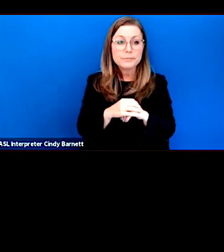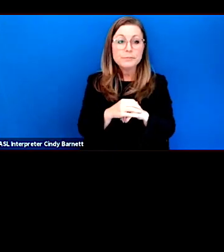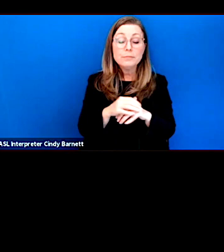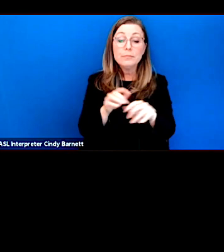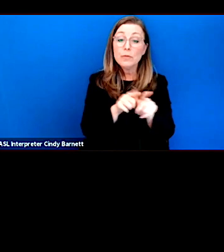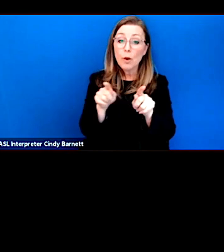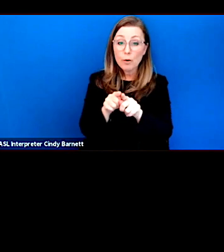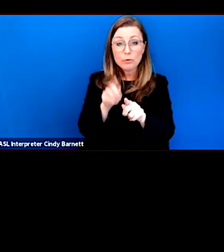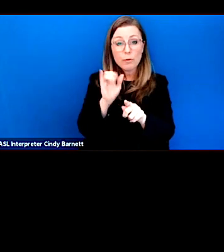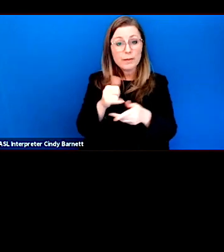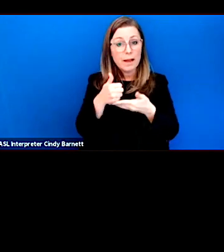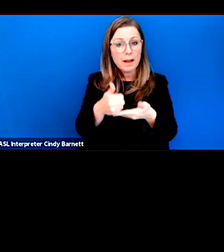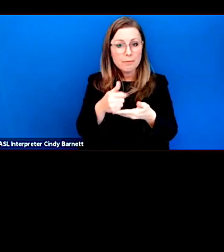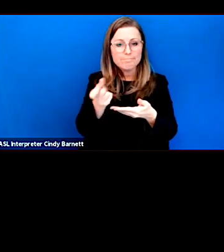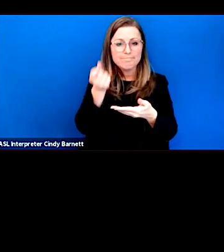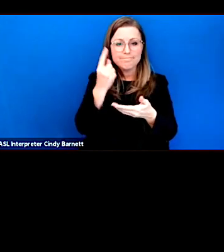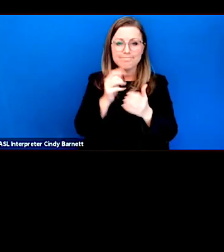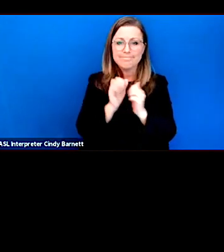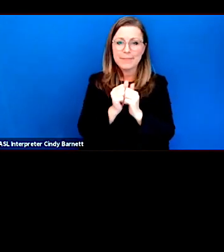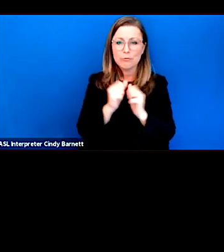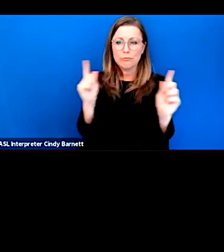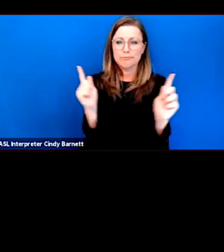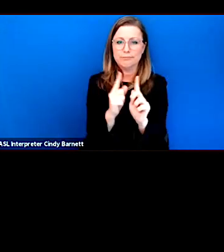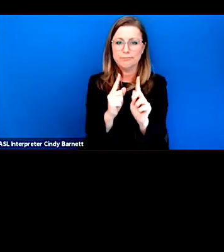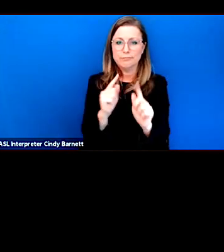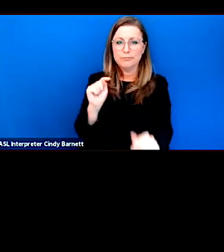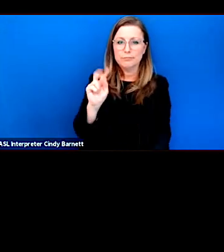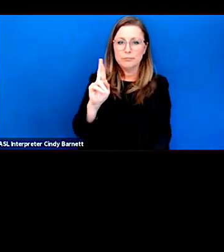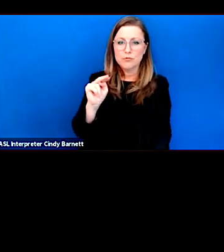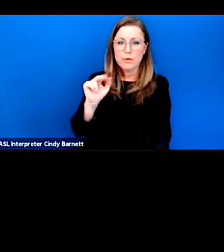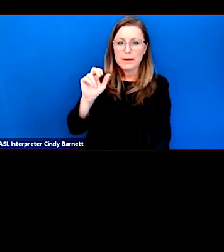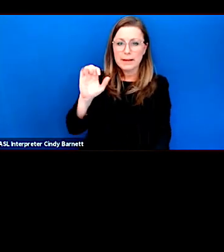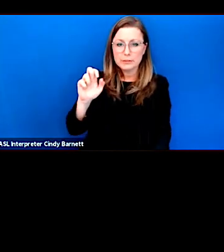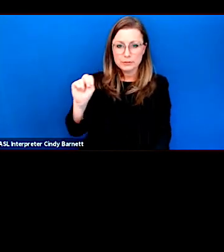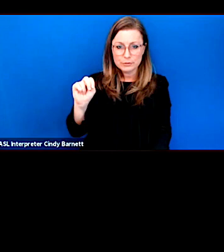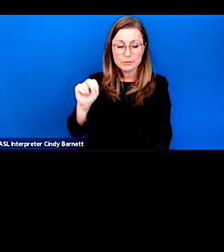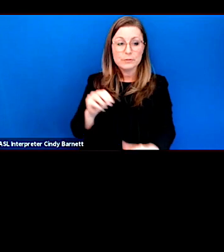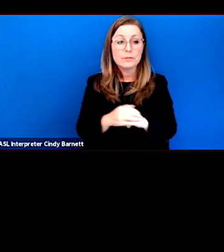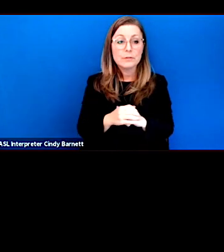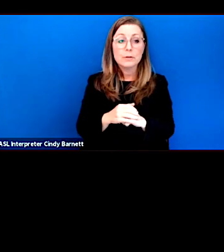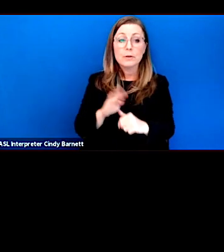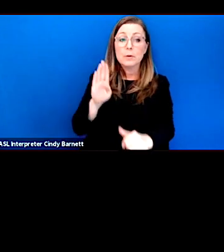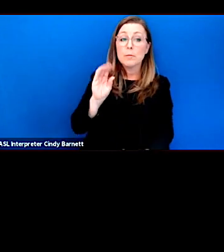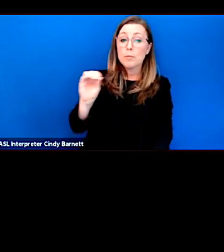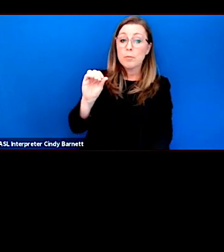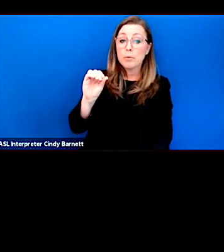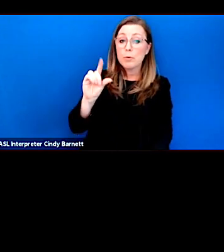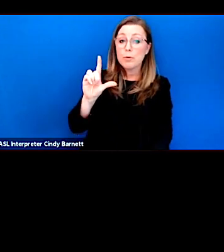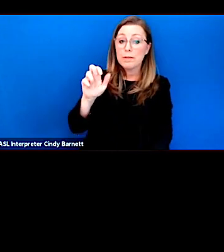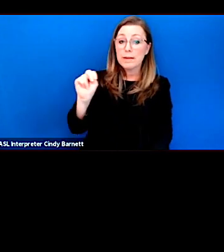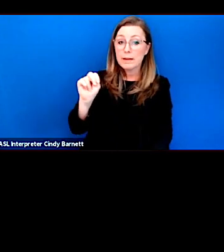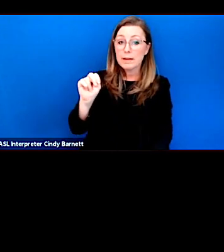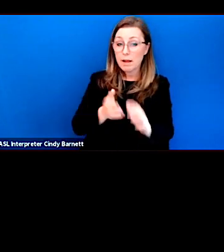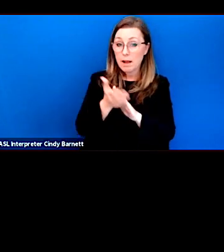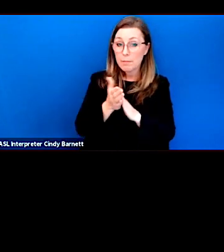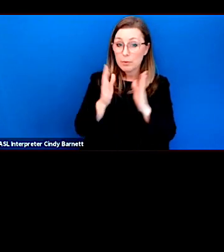your search. Boolean operators can also be used in combination with search terms, such as the ones we will